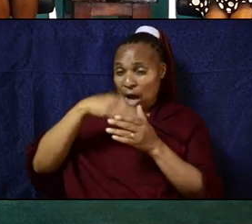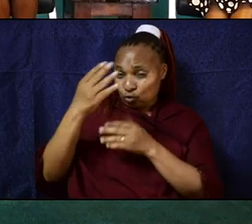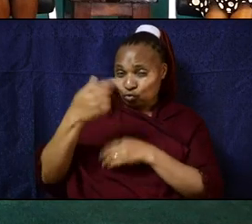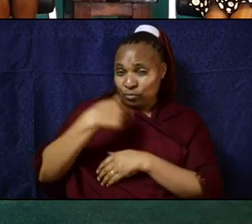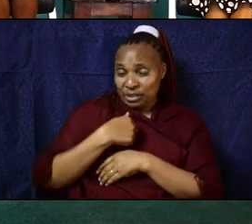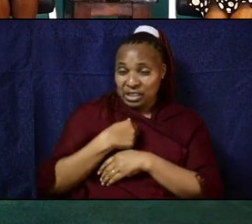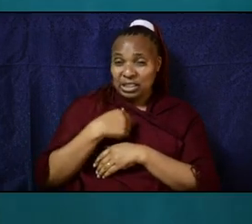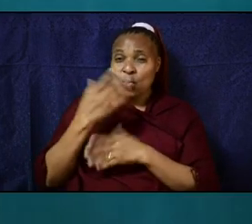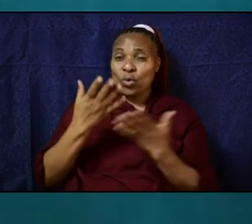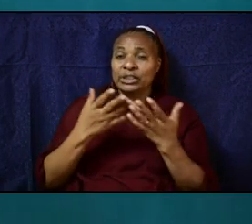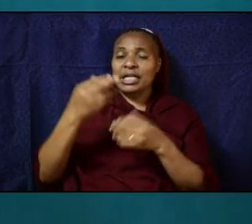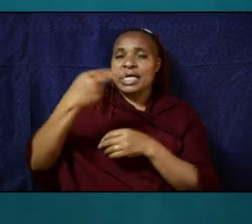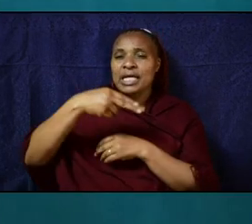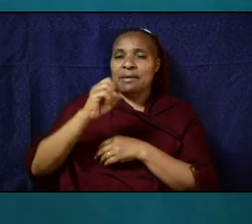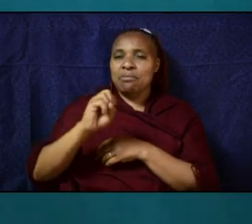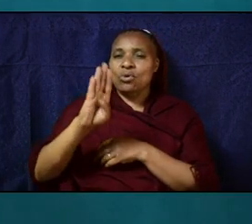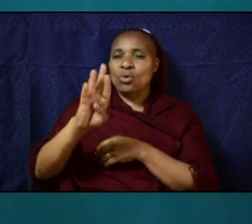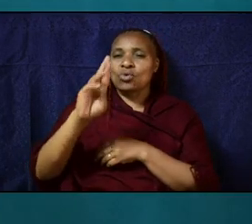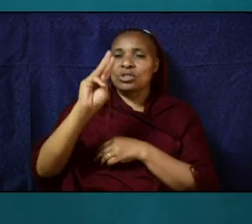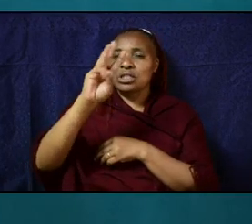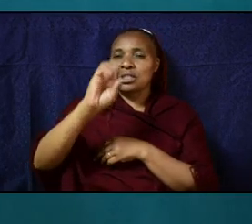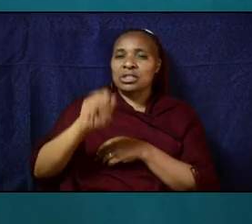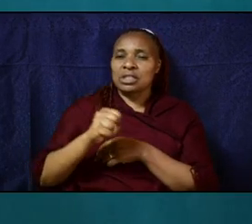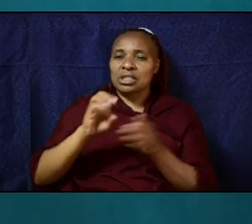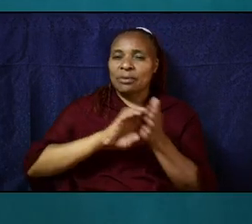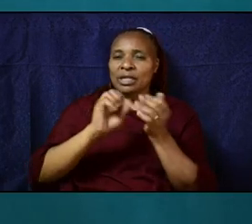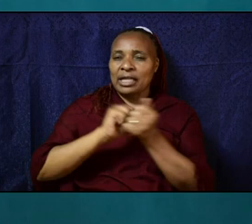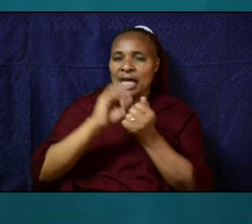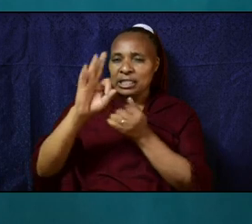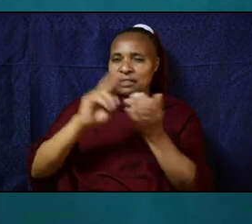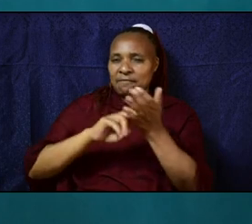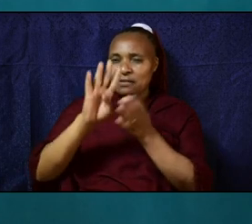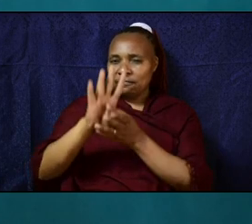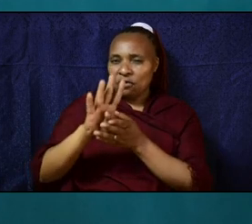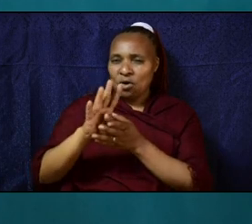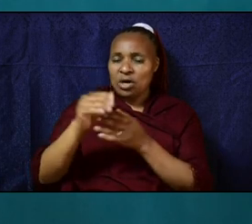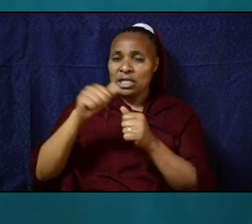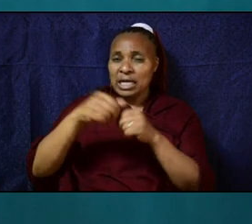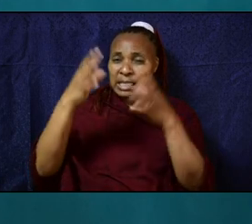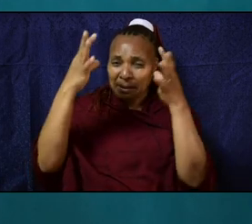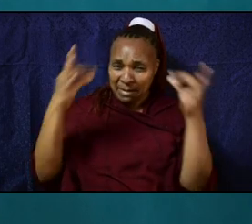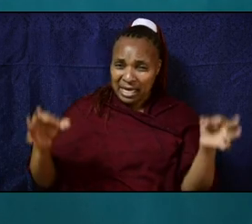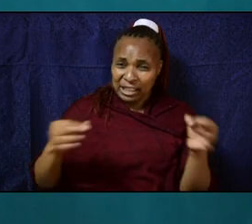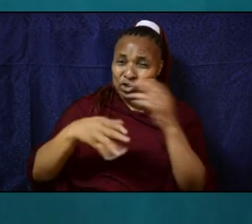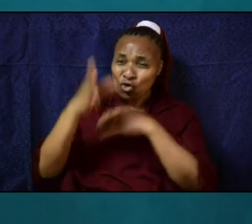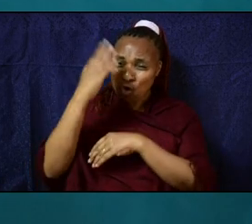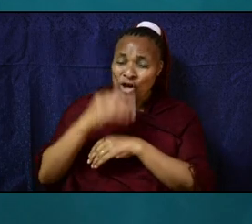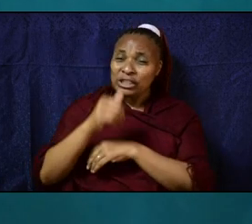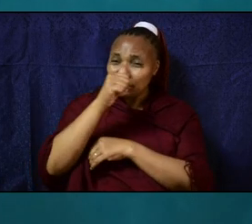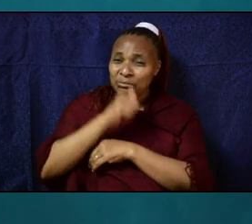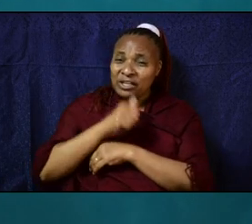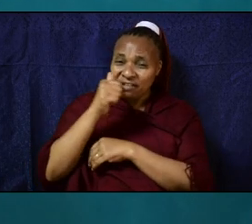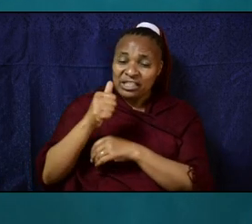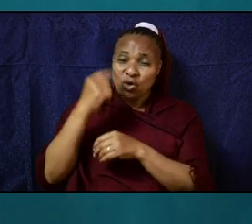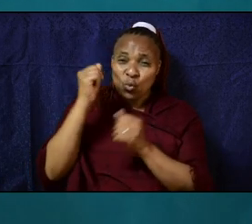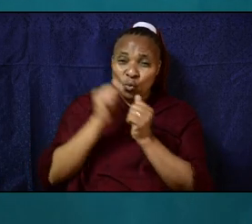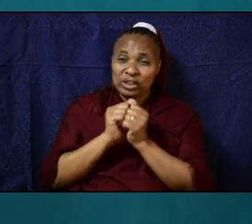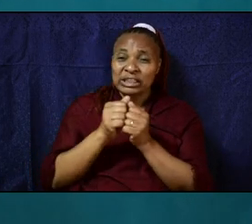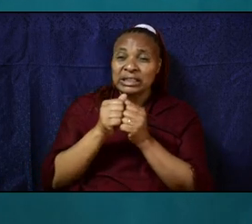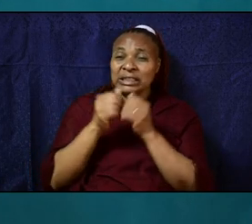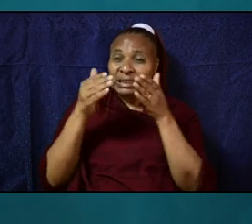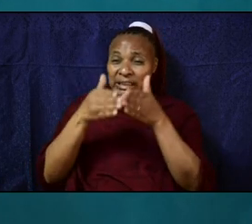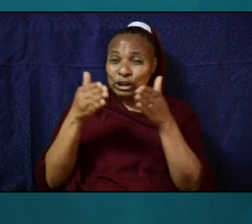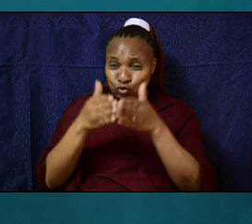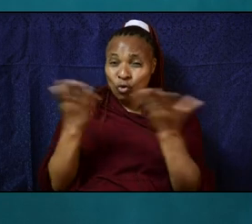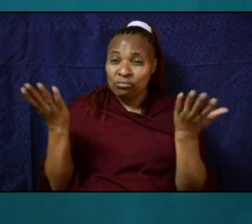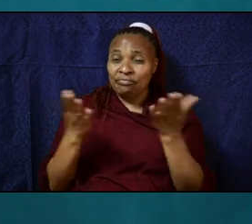was Hebrews 13 verse 4, and I'll read it. Honor marriage and guard the sacredness of sexual intimacy between